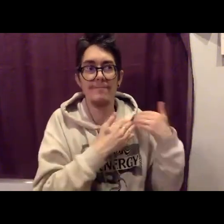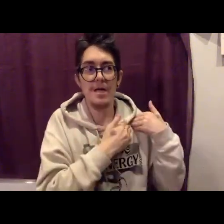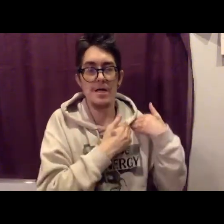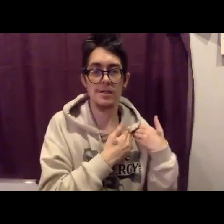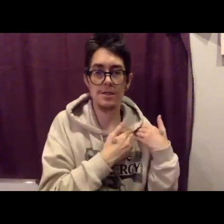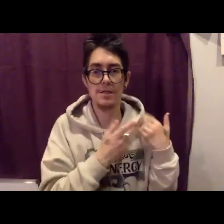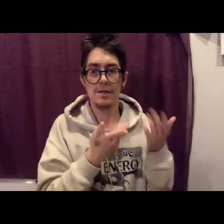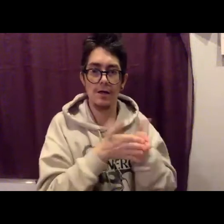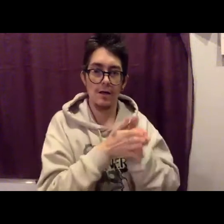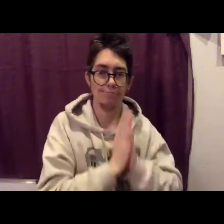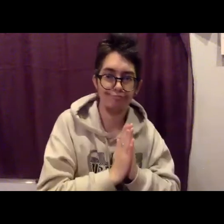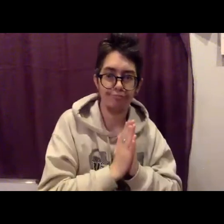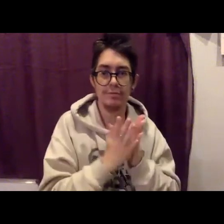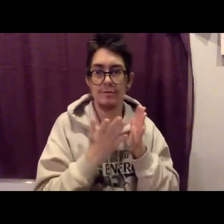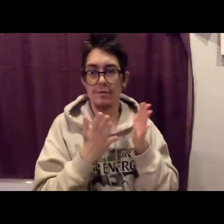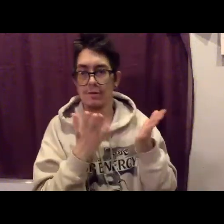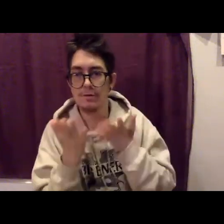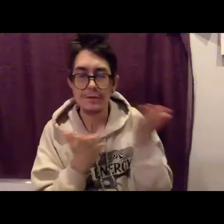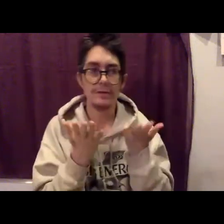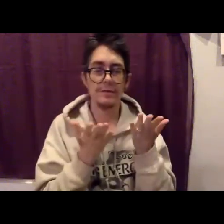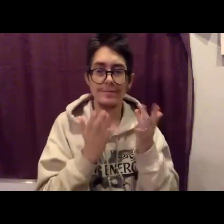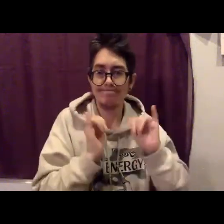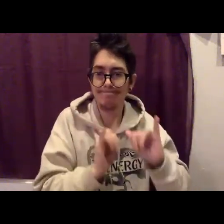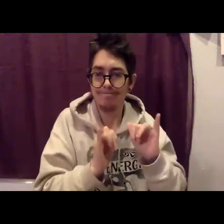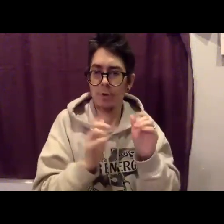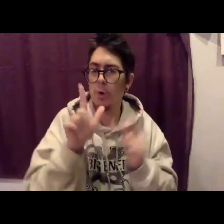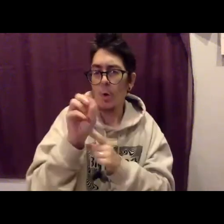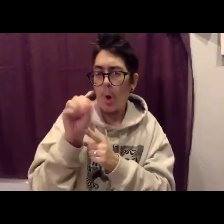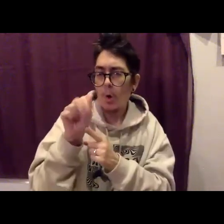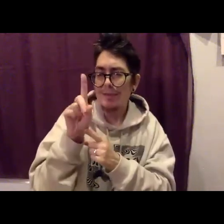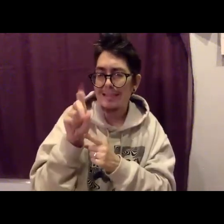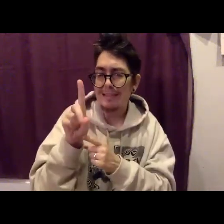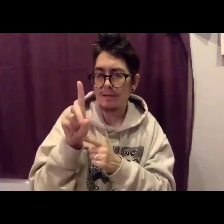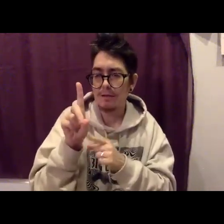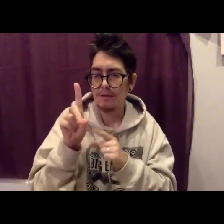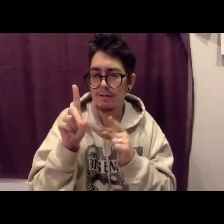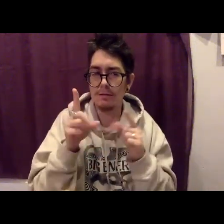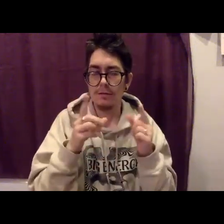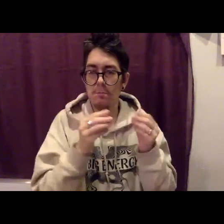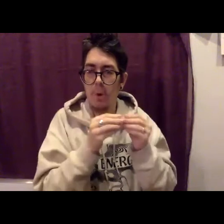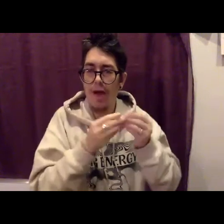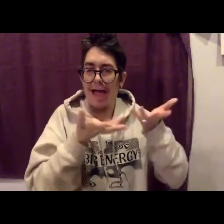space, as far as like the heaviness of the closed hands prayer sign.